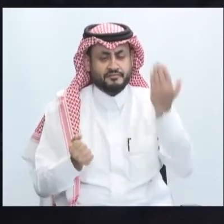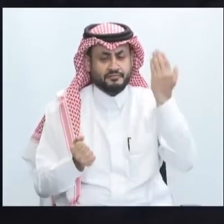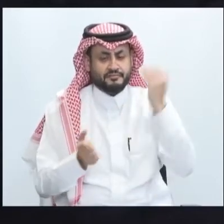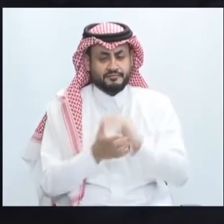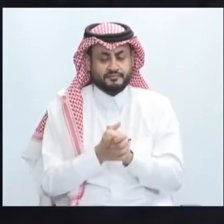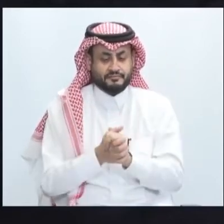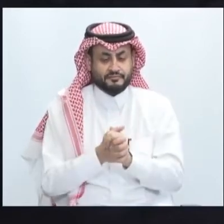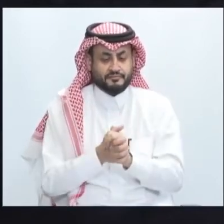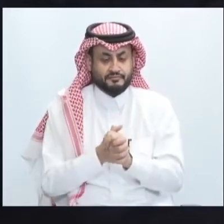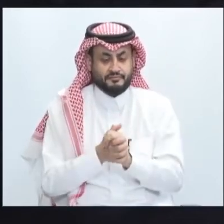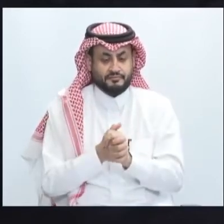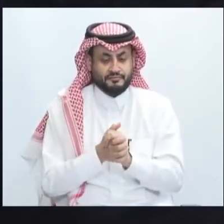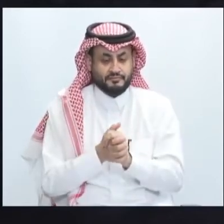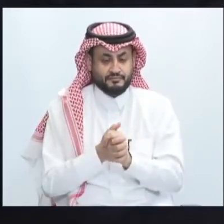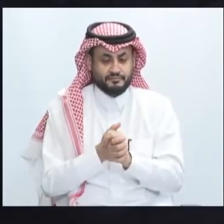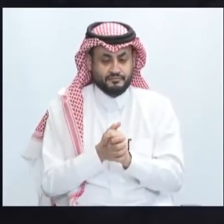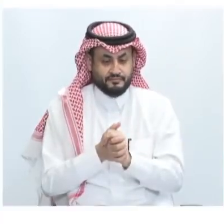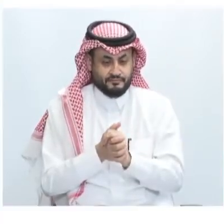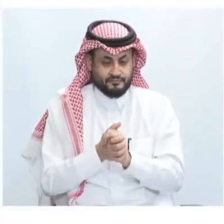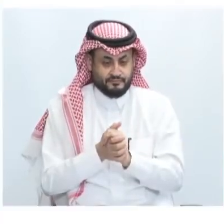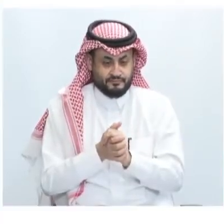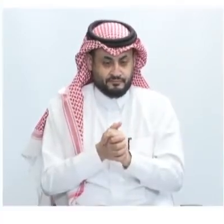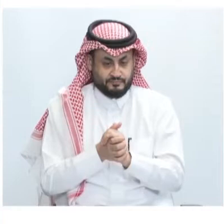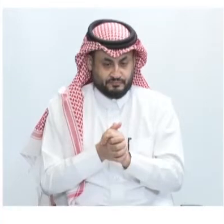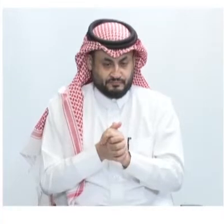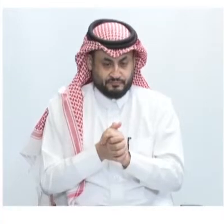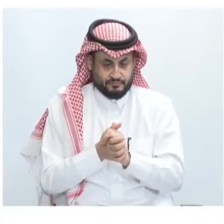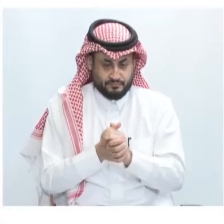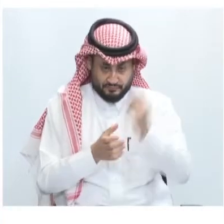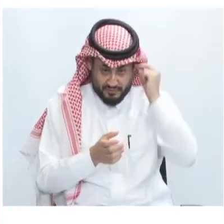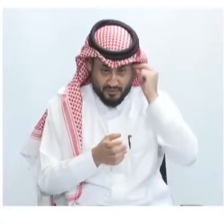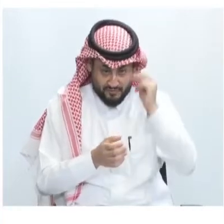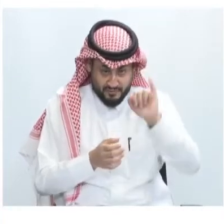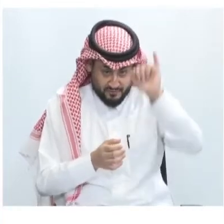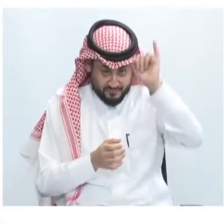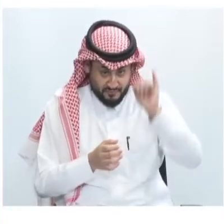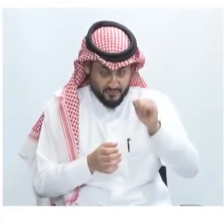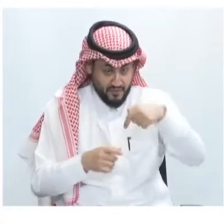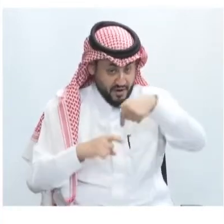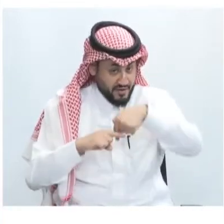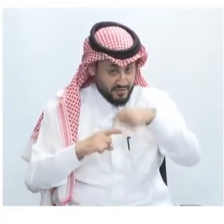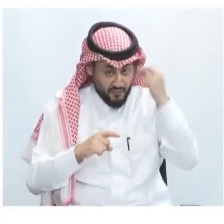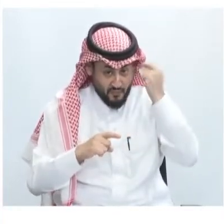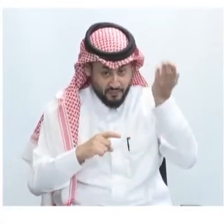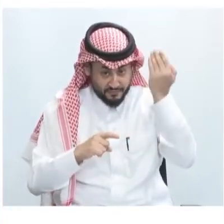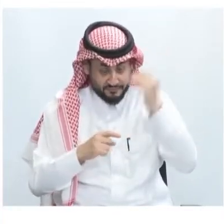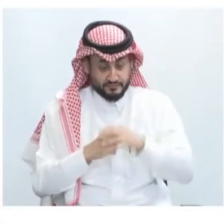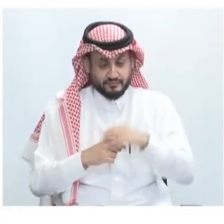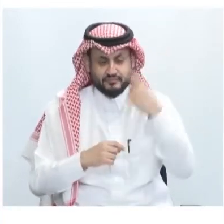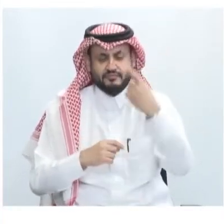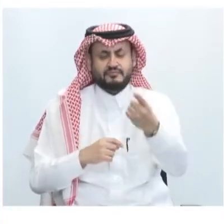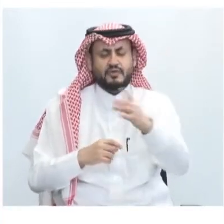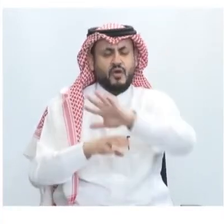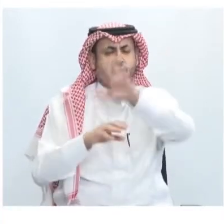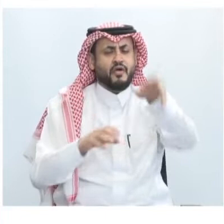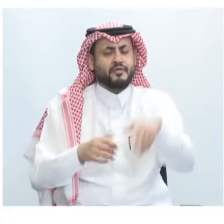revision for the last lesson. Okay, do you remember short, tall and tail letters? Okay. These are